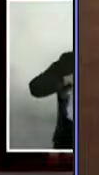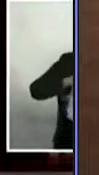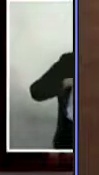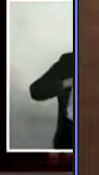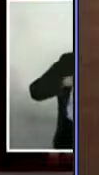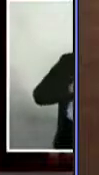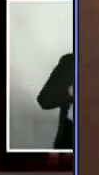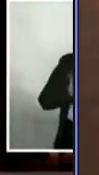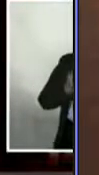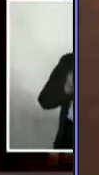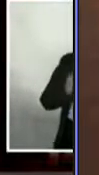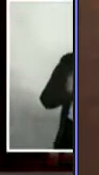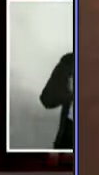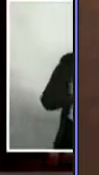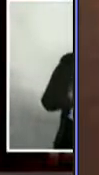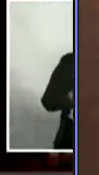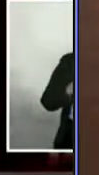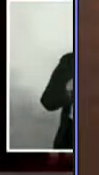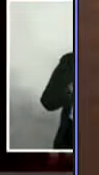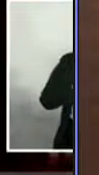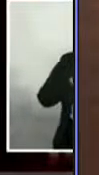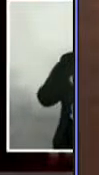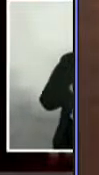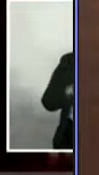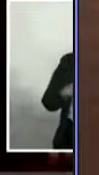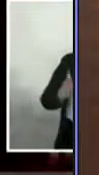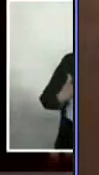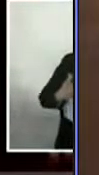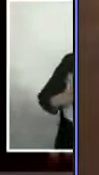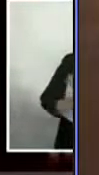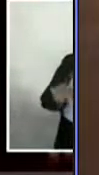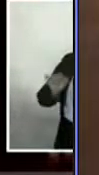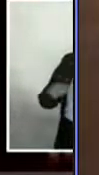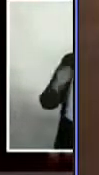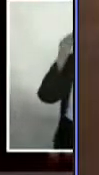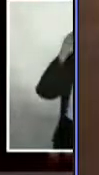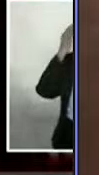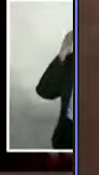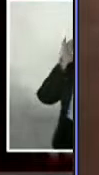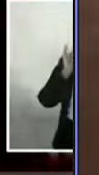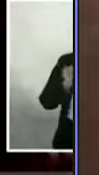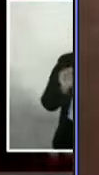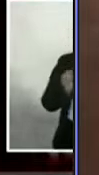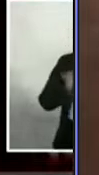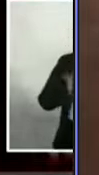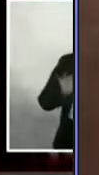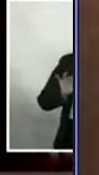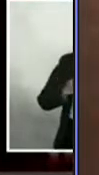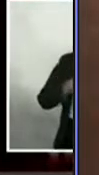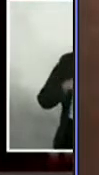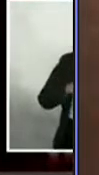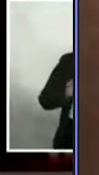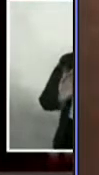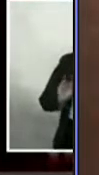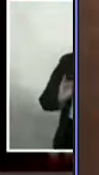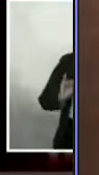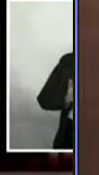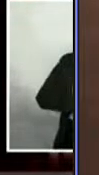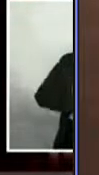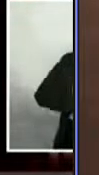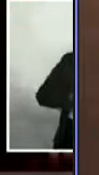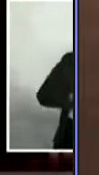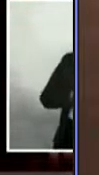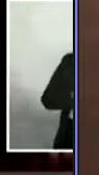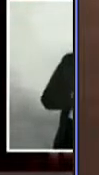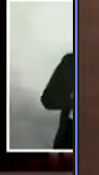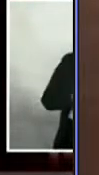unemployment. We are very clear that each and every person has a role to play in growing the economy of this province. We do not subscribe to the